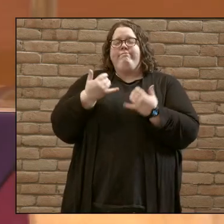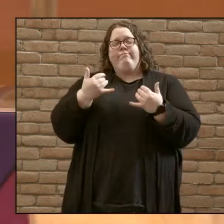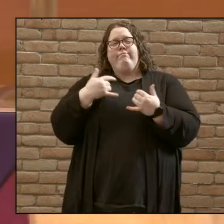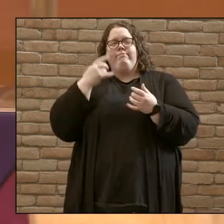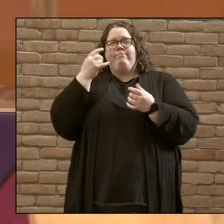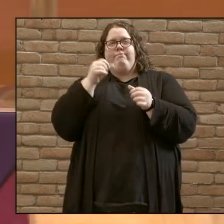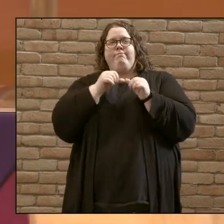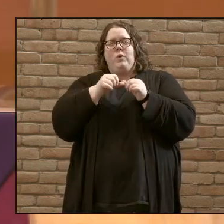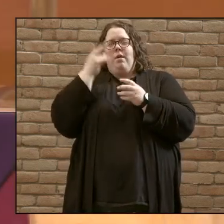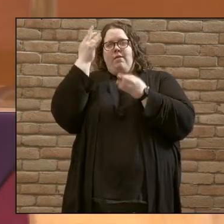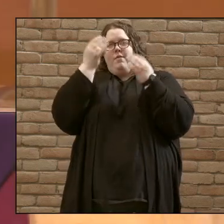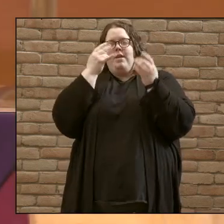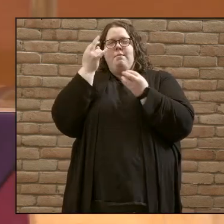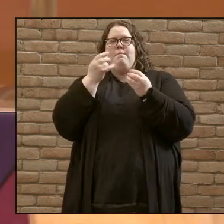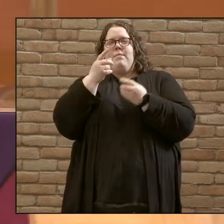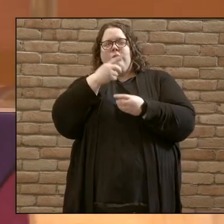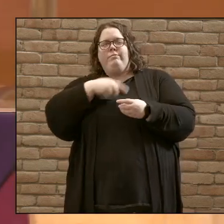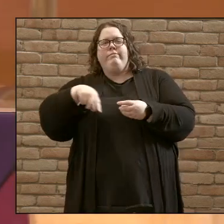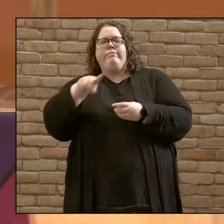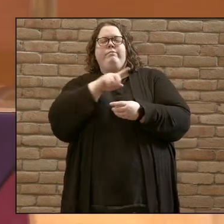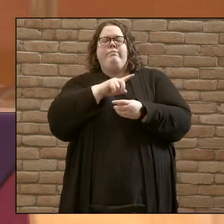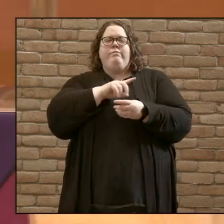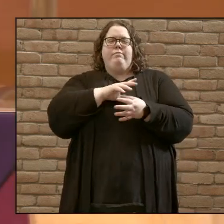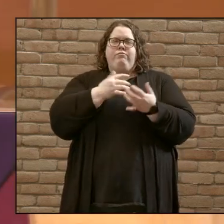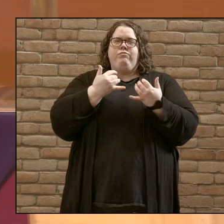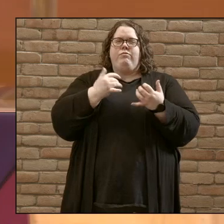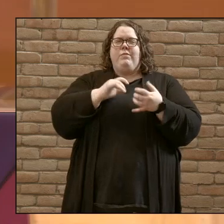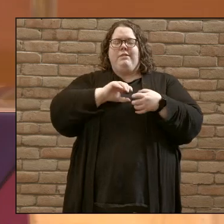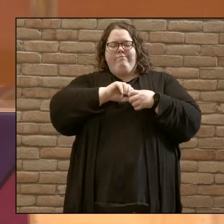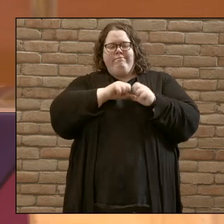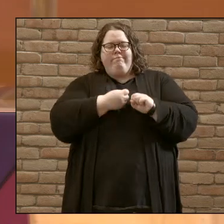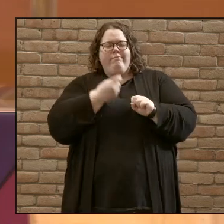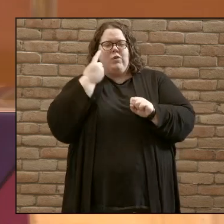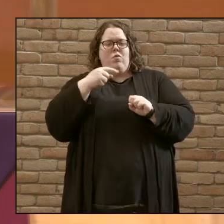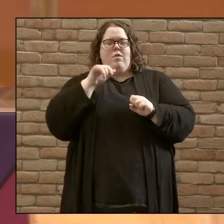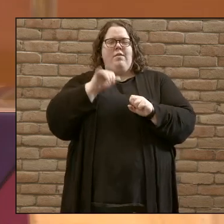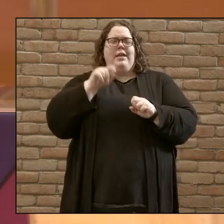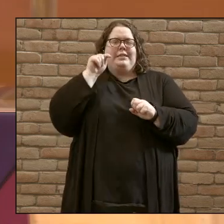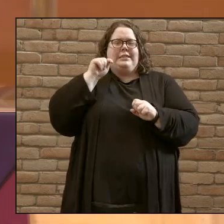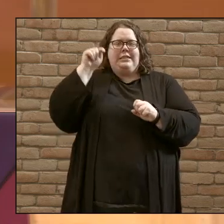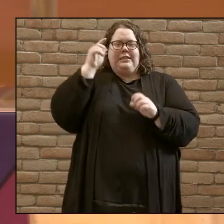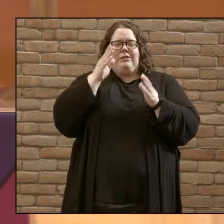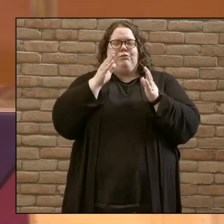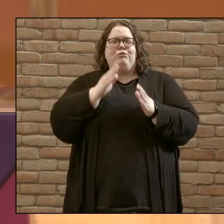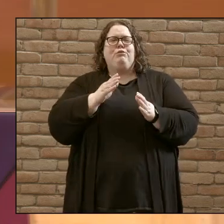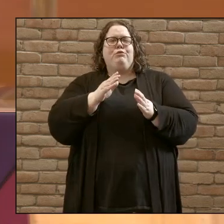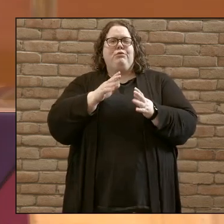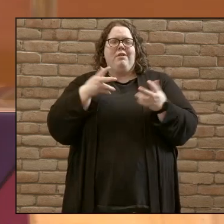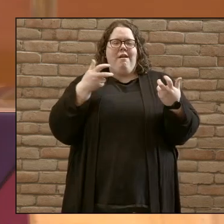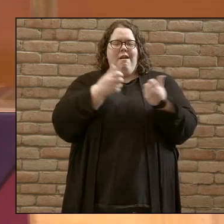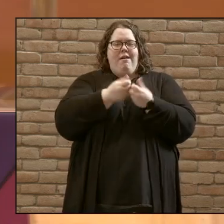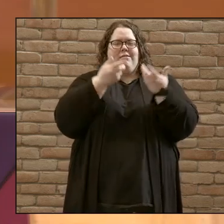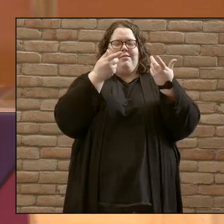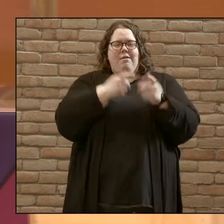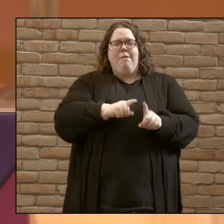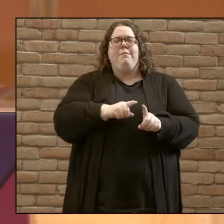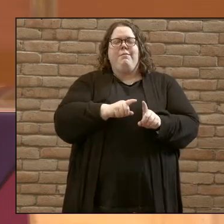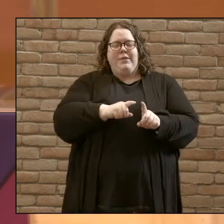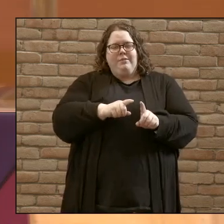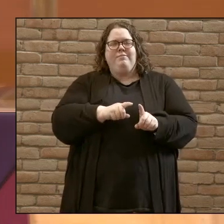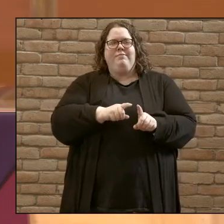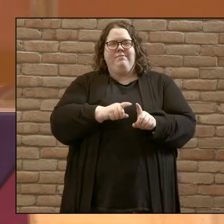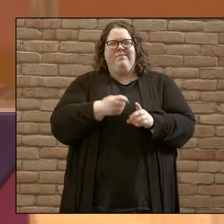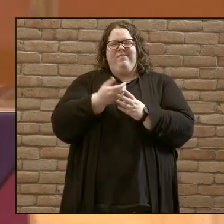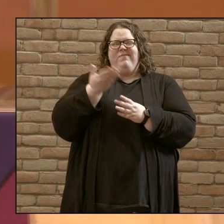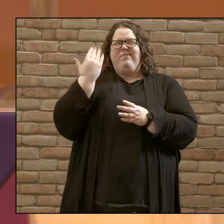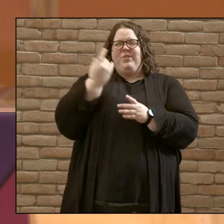those who are wrestling with the loss of this teenager in an accident a couple weeks ago now. We think of all